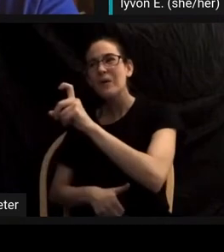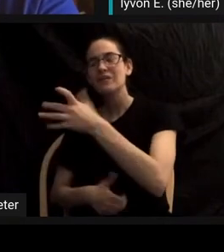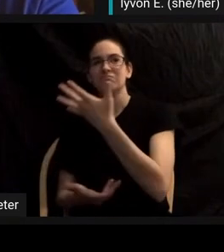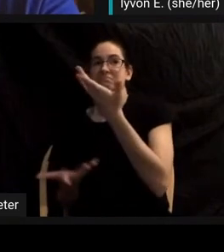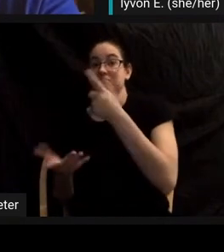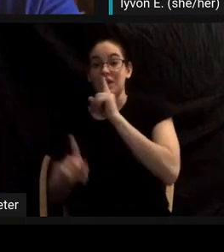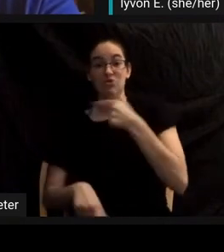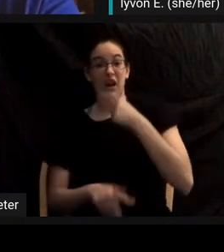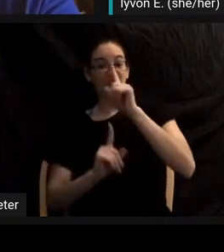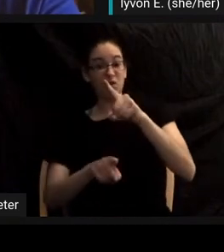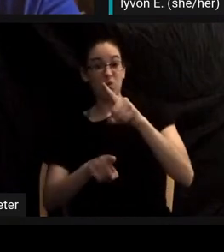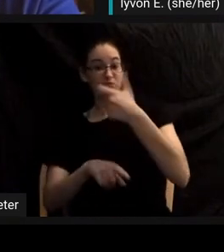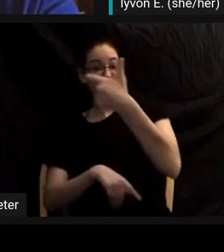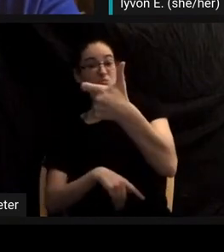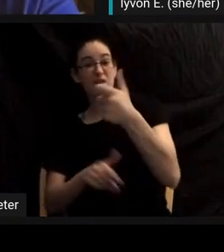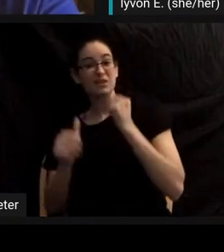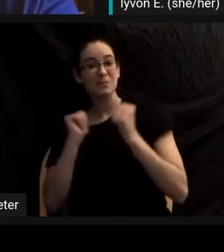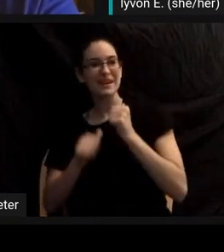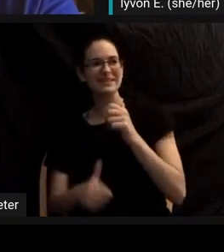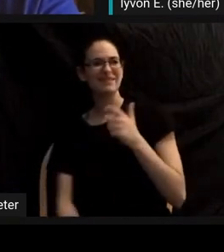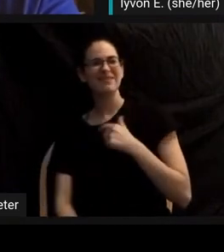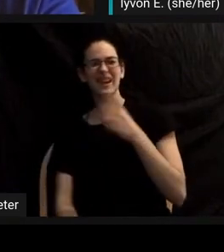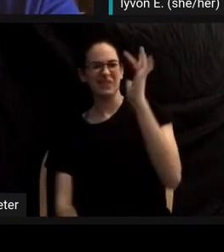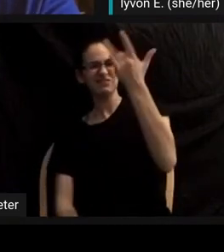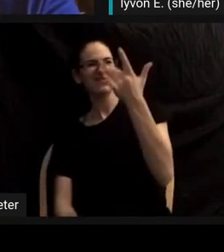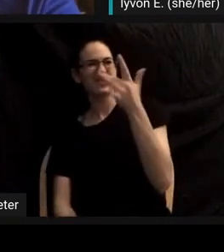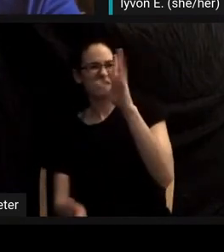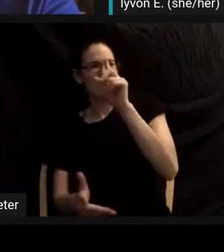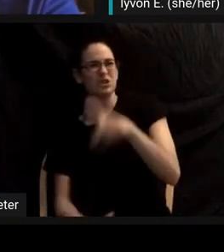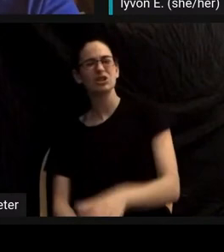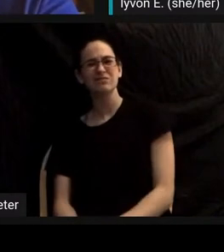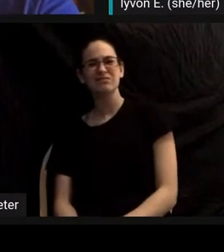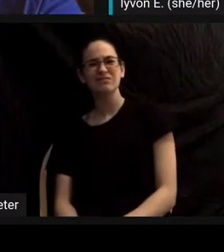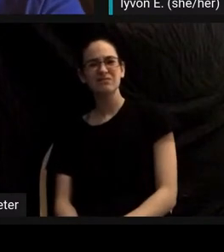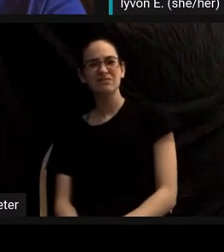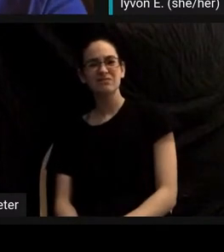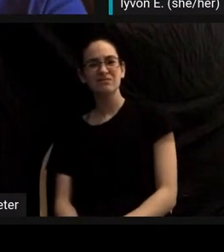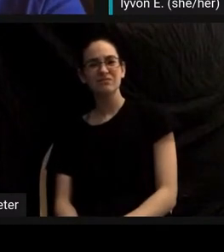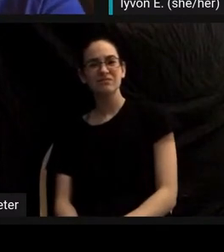often find like very aggravating because it's just like, you know, I want to ask the person, like, well, have you gone to